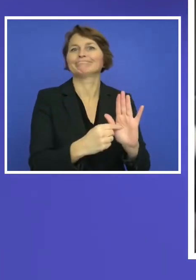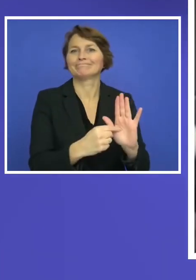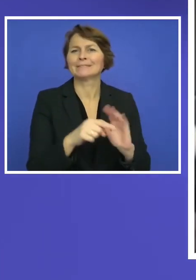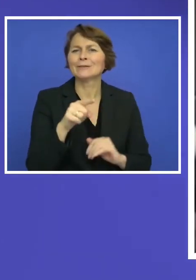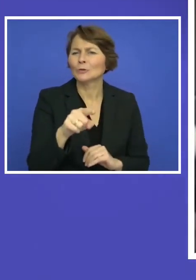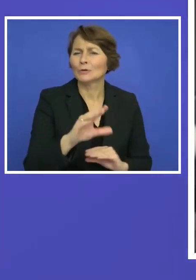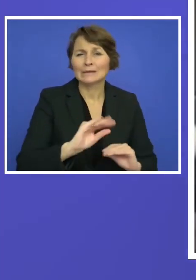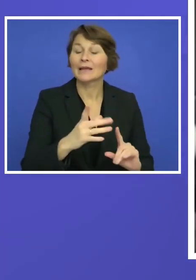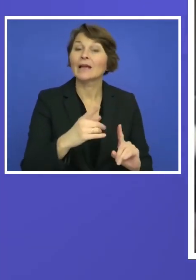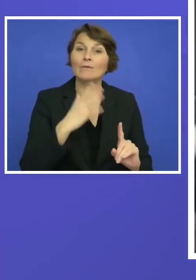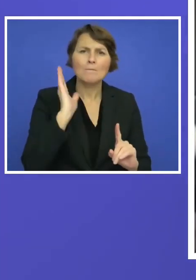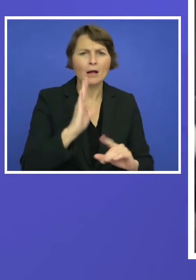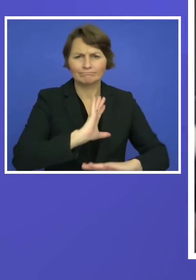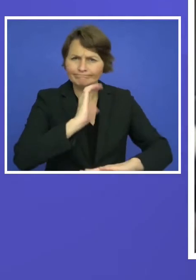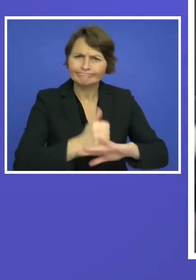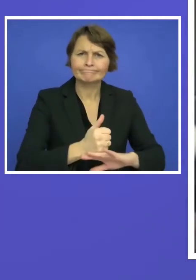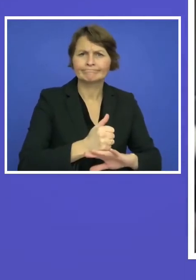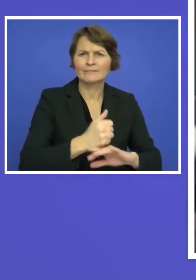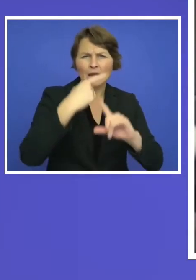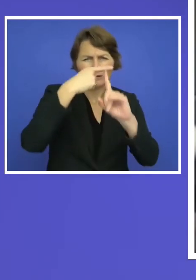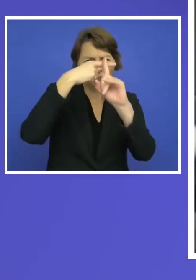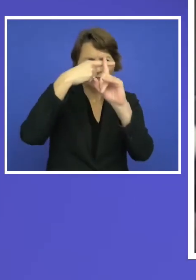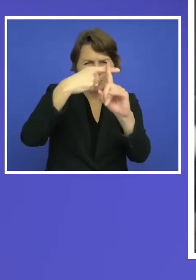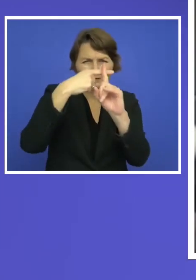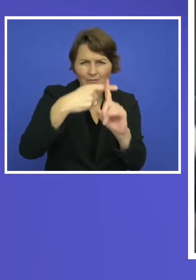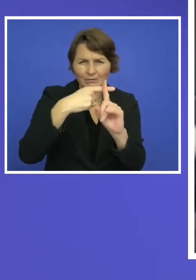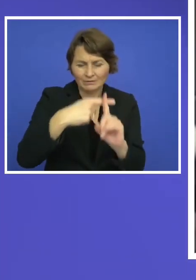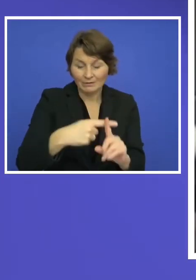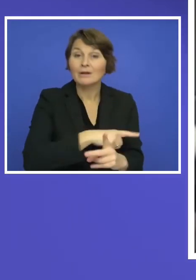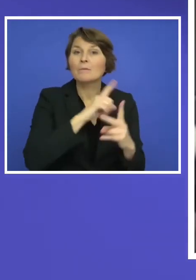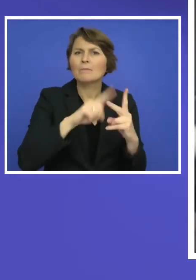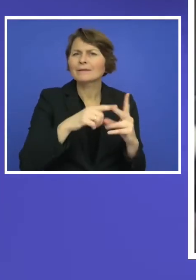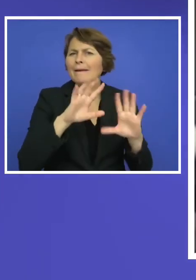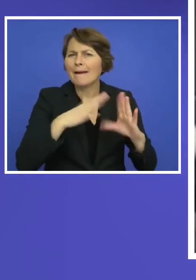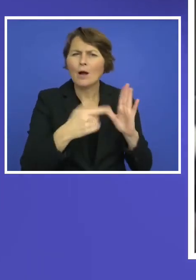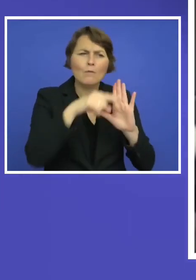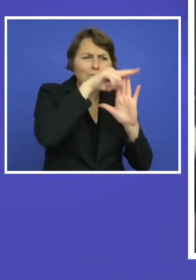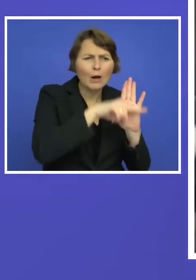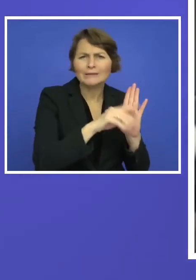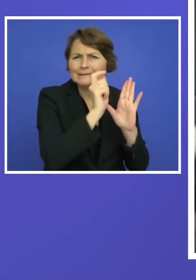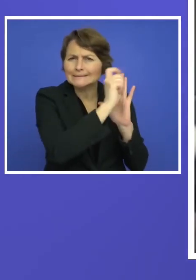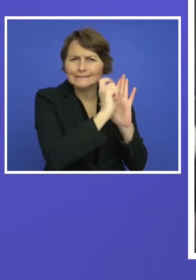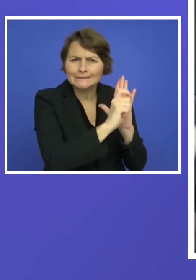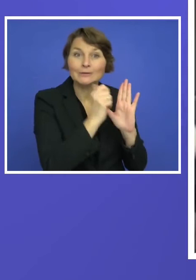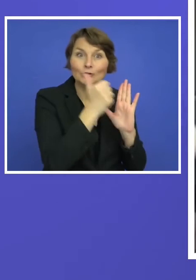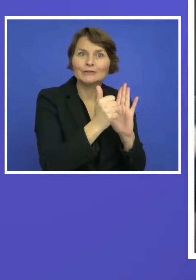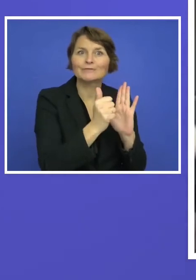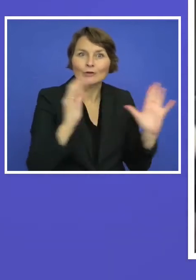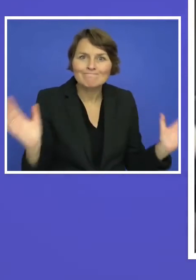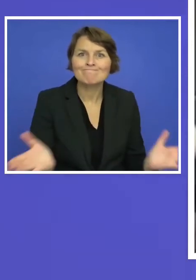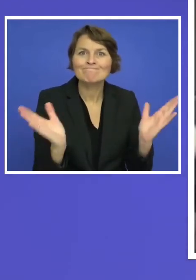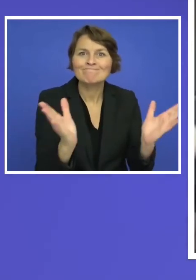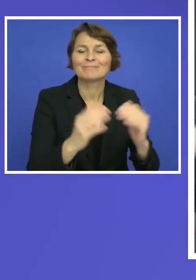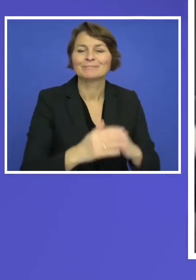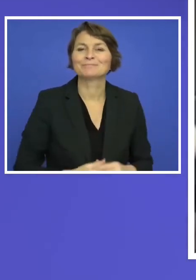comes to the leadership aspect. So I'd like to invite our next speaker, Dr. Andreas Ulrich. He is the advisor